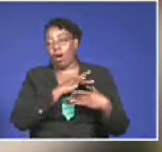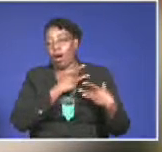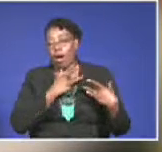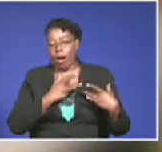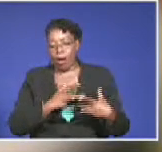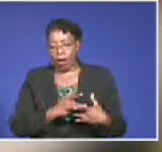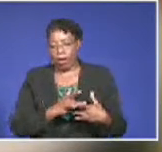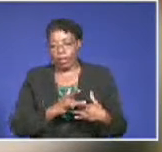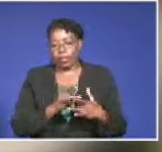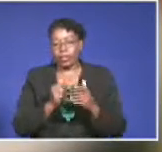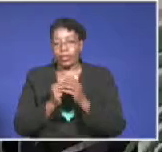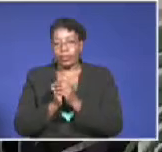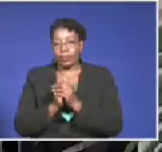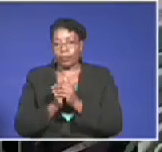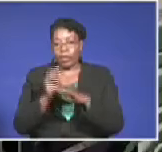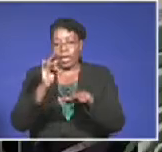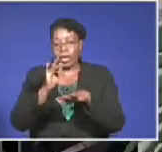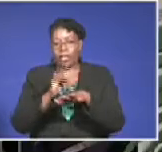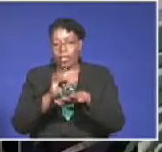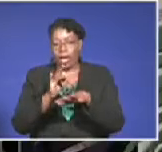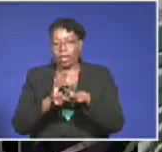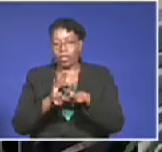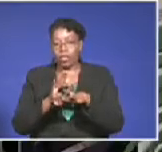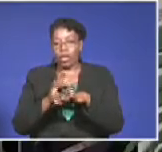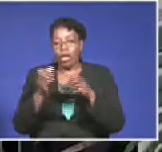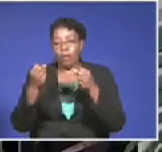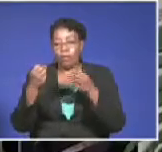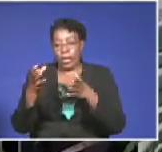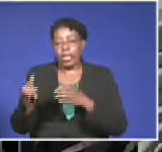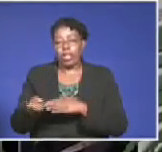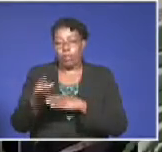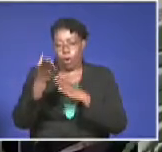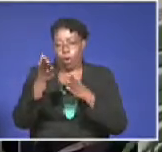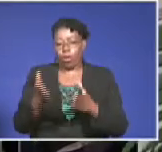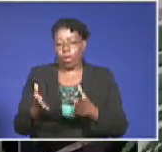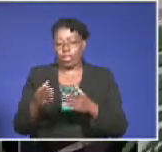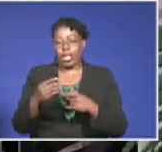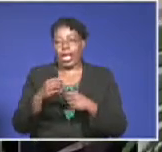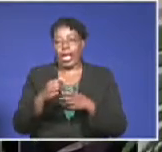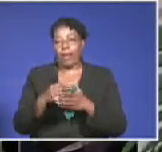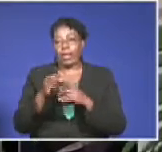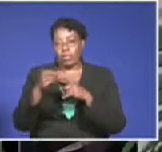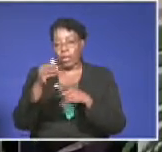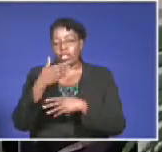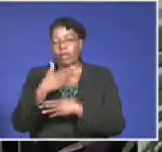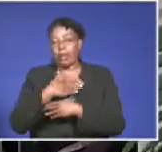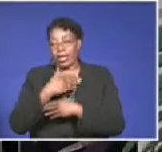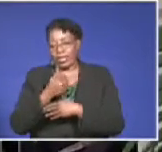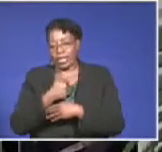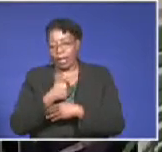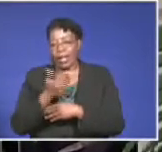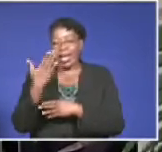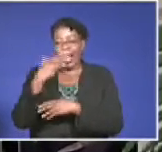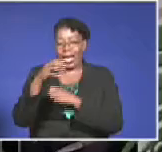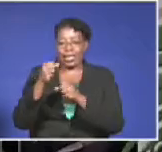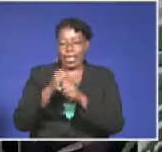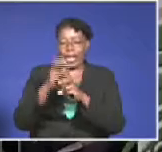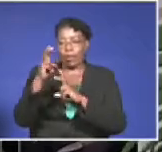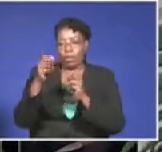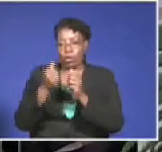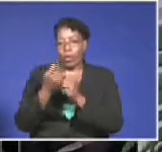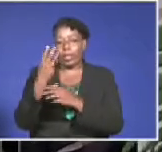lasting impact on the lives of all bowlers, myself in particular. It is last year at the same time I competed against him